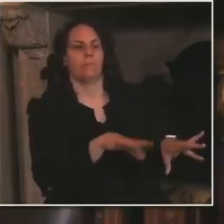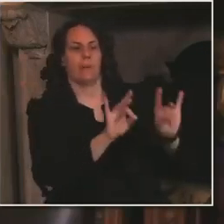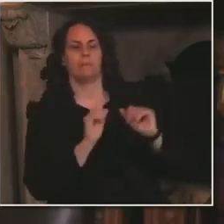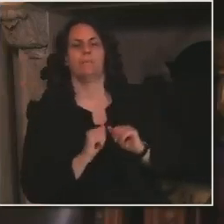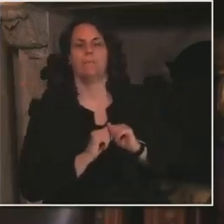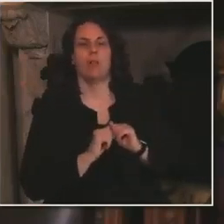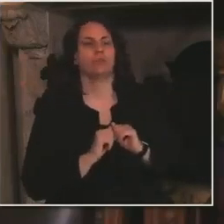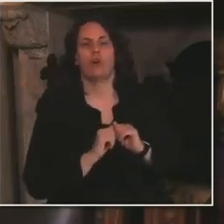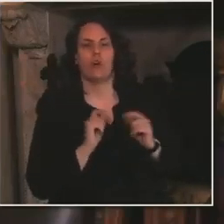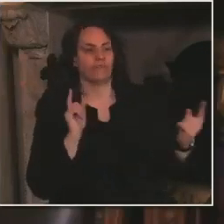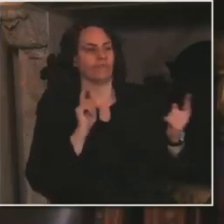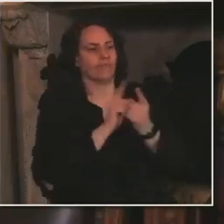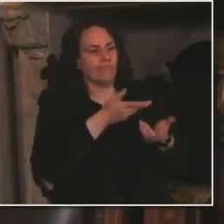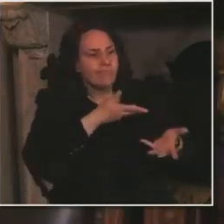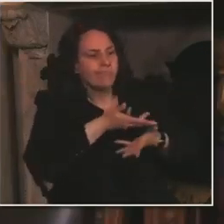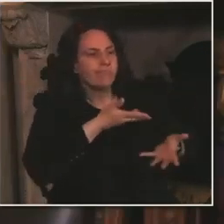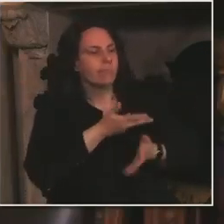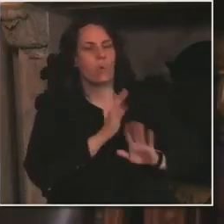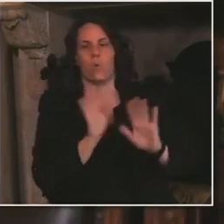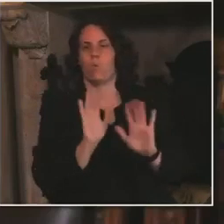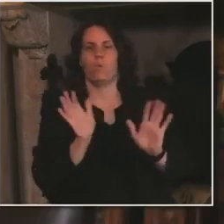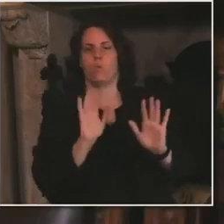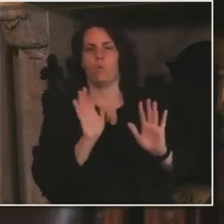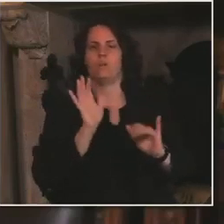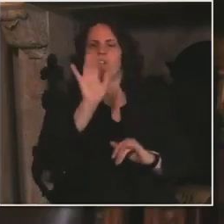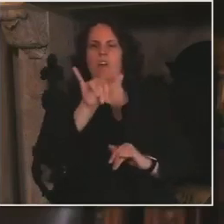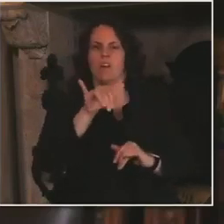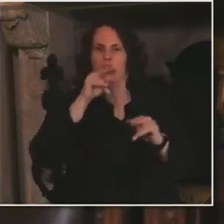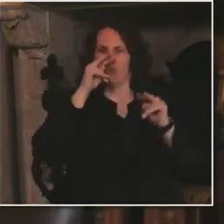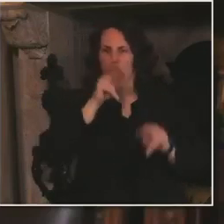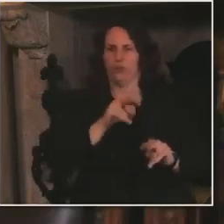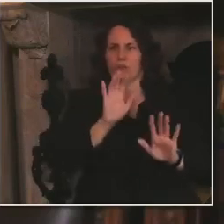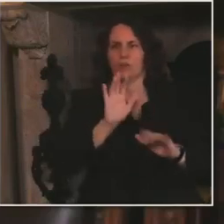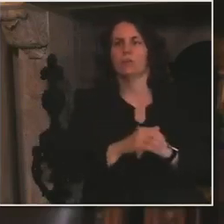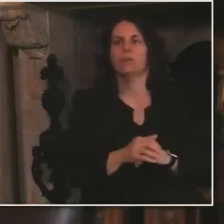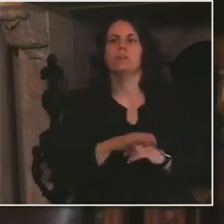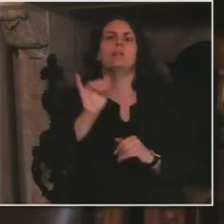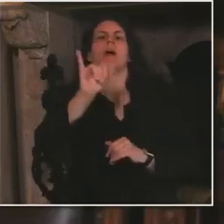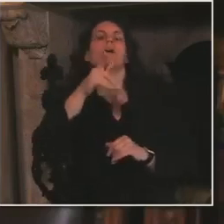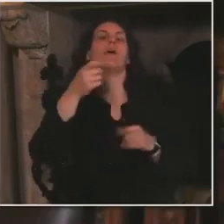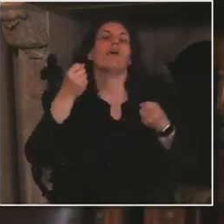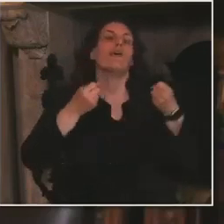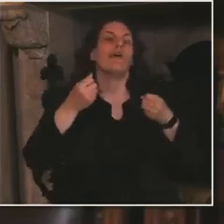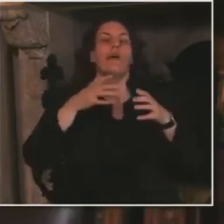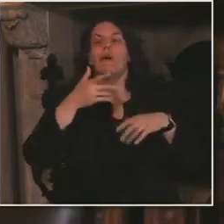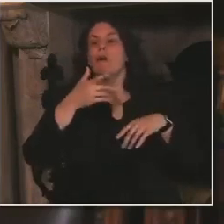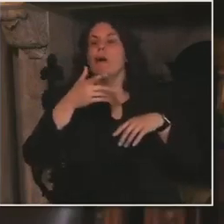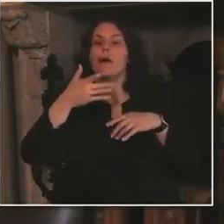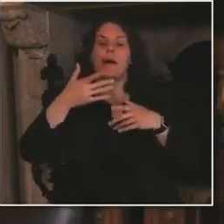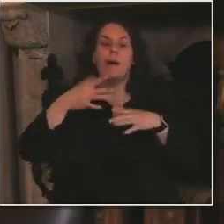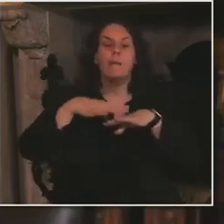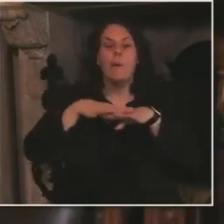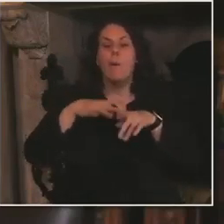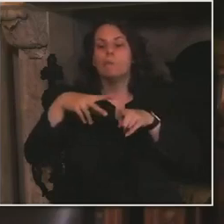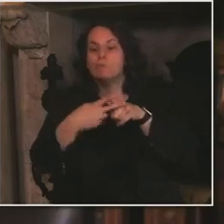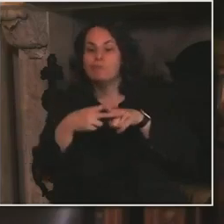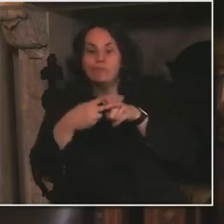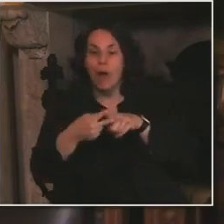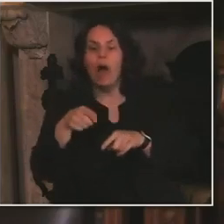small engine repair, other things like that. The reason why it doesn't cover some of the businesses you mentioned in your question is,